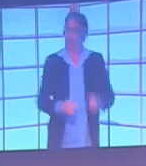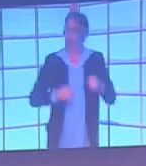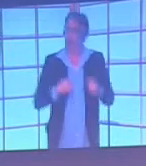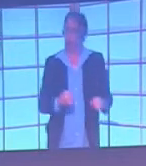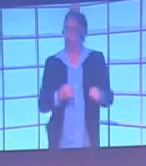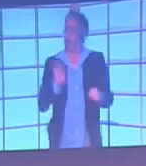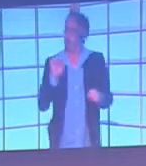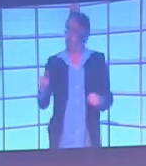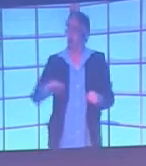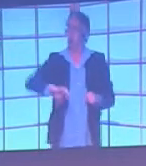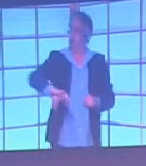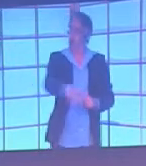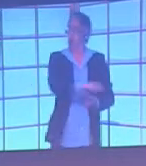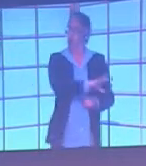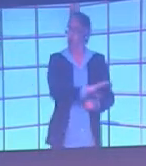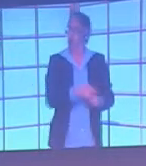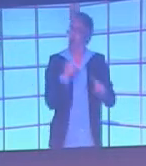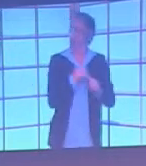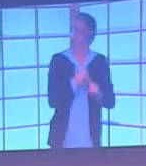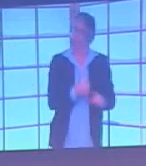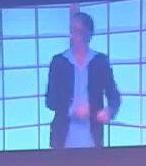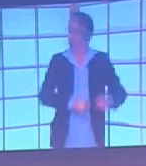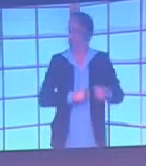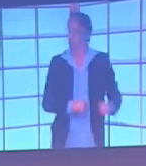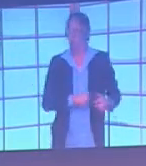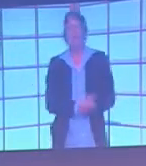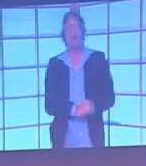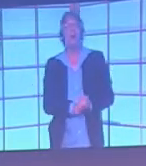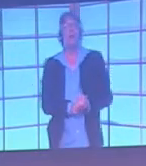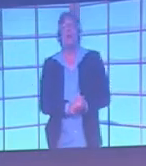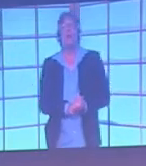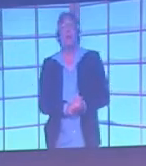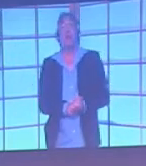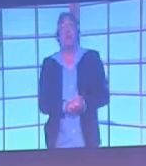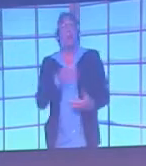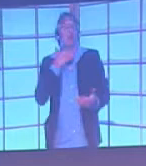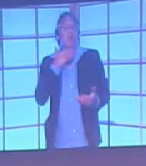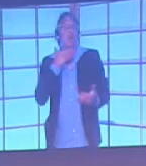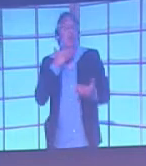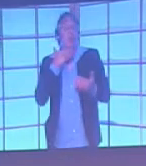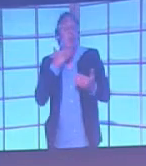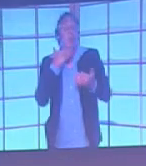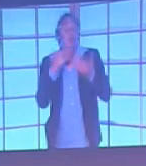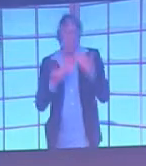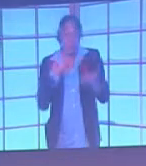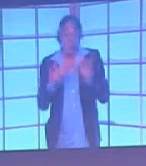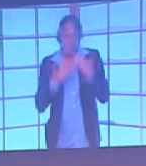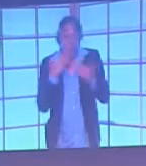think this really gives the evidence to prove that. So thank you very much, everybody. Thank you. Thank you.